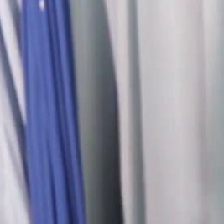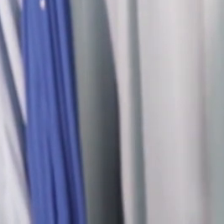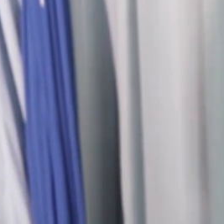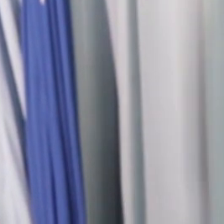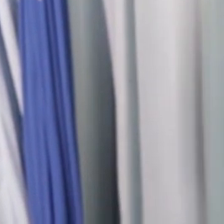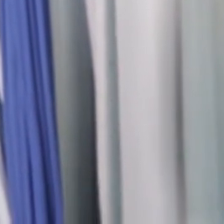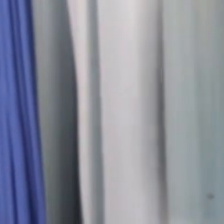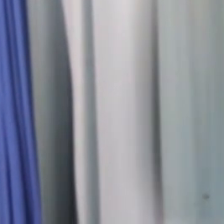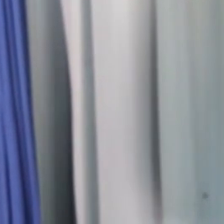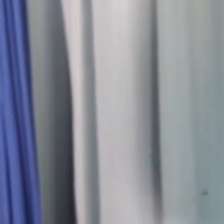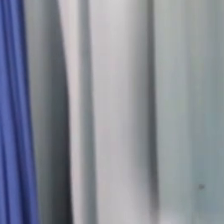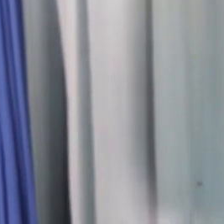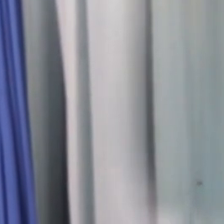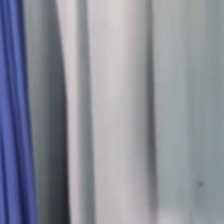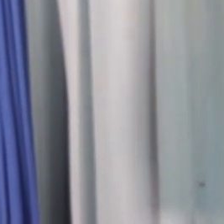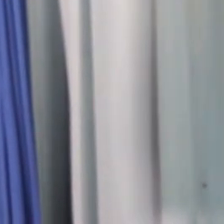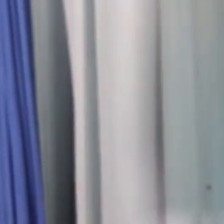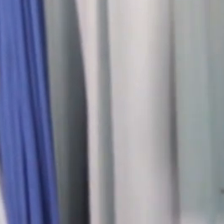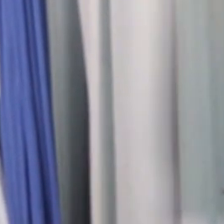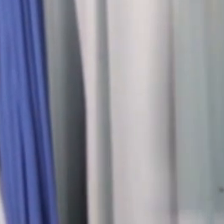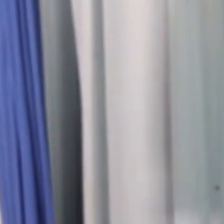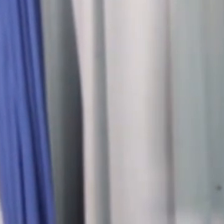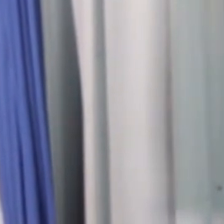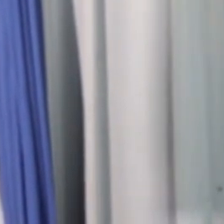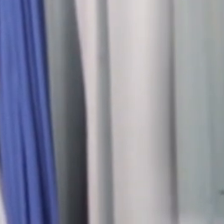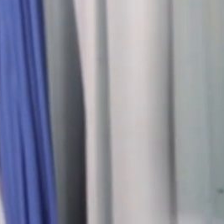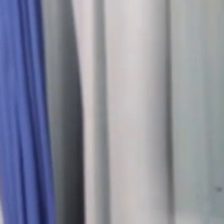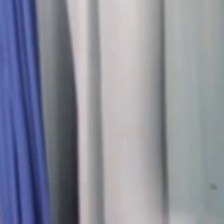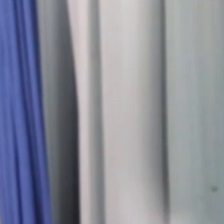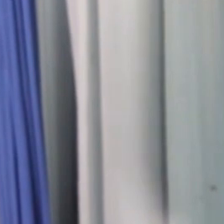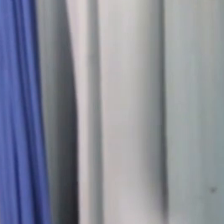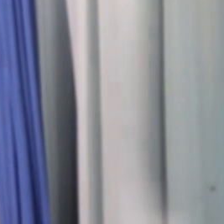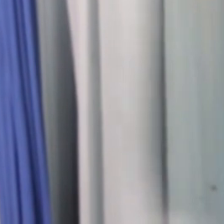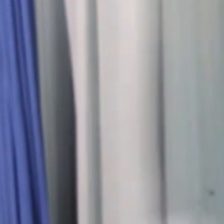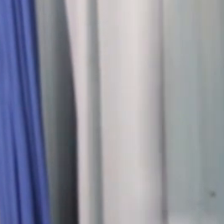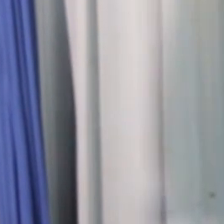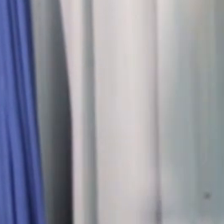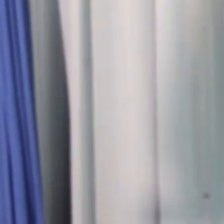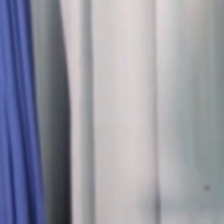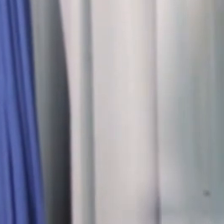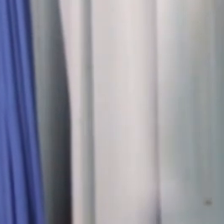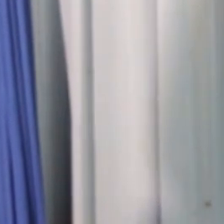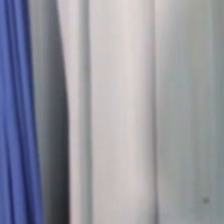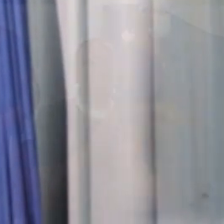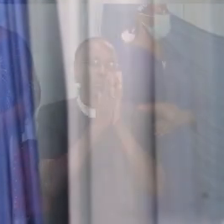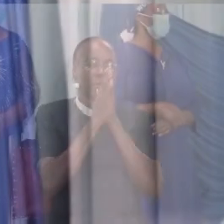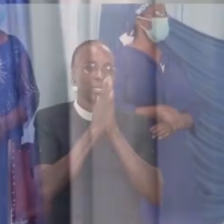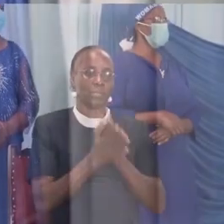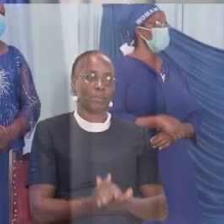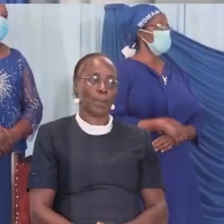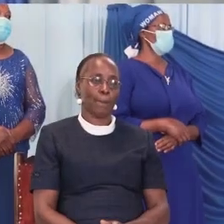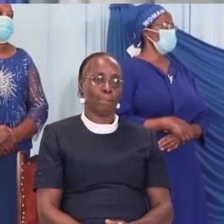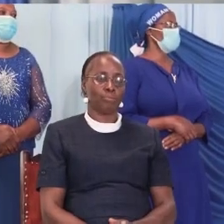our viewers wherever you are viewing us from. Welcome to our morning devotion this morning. We